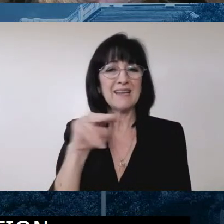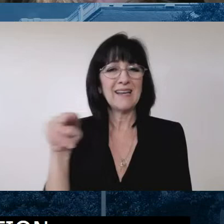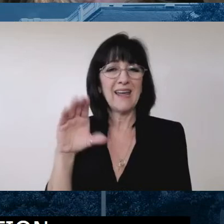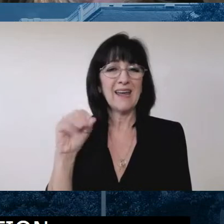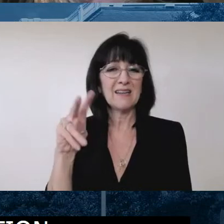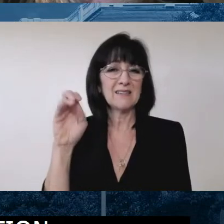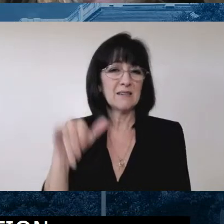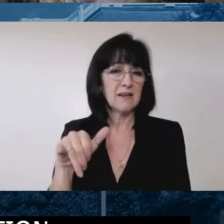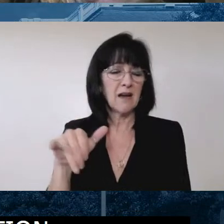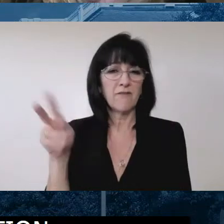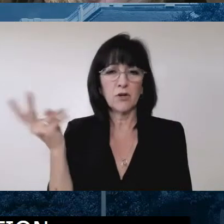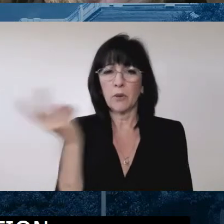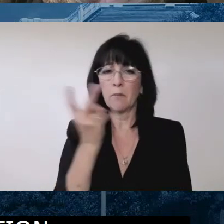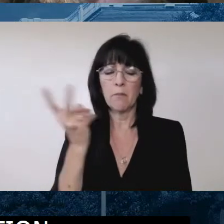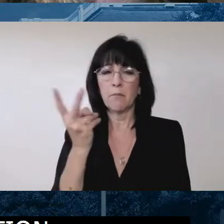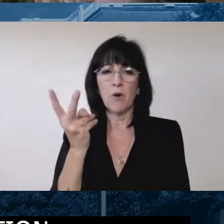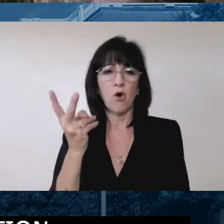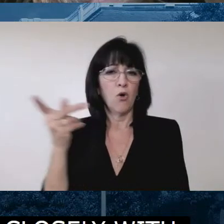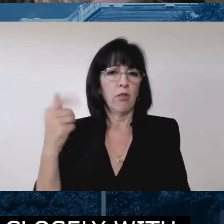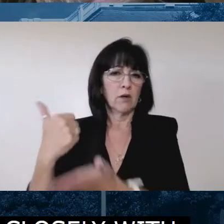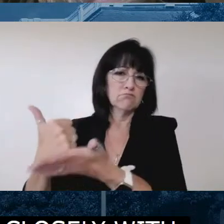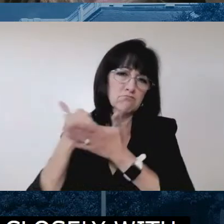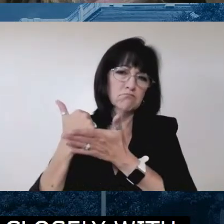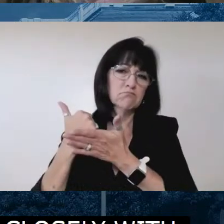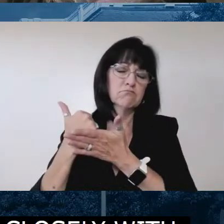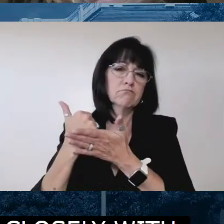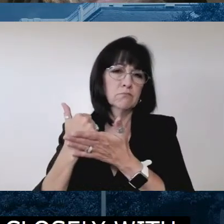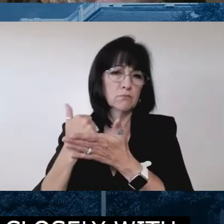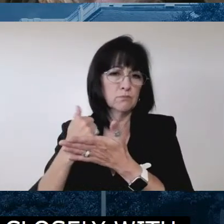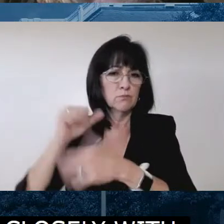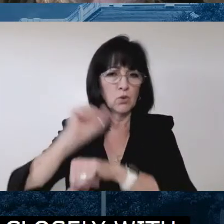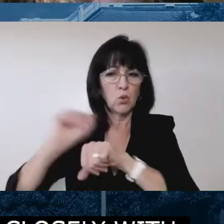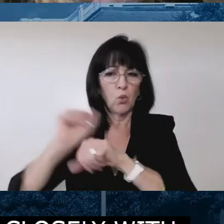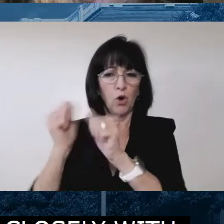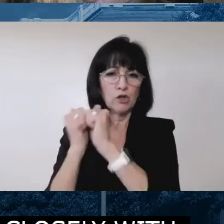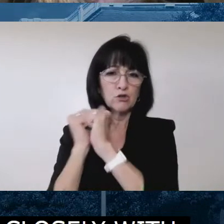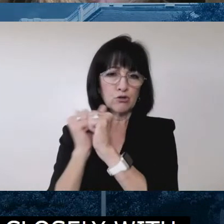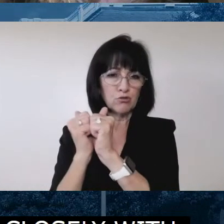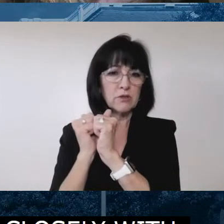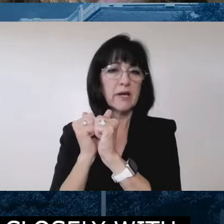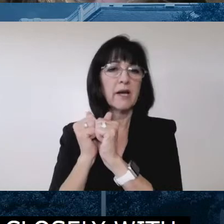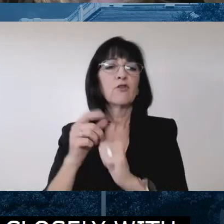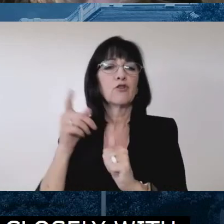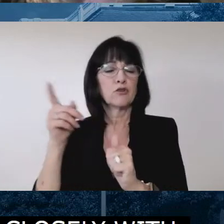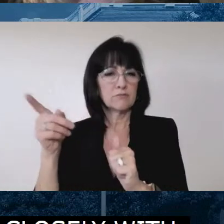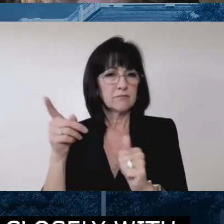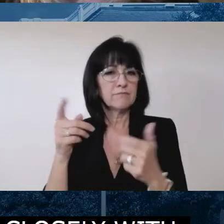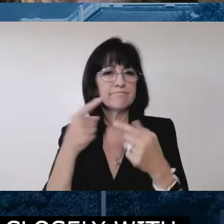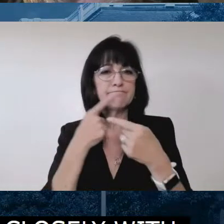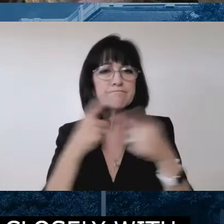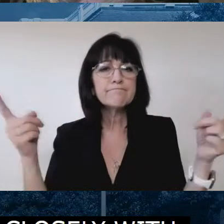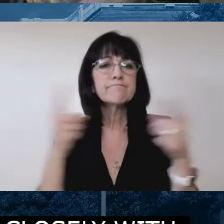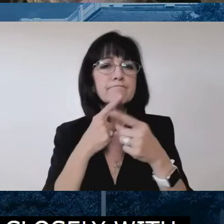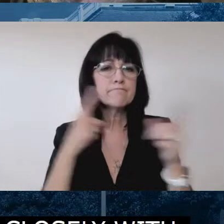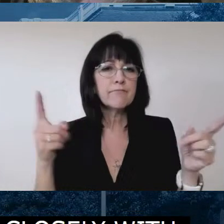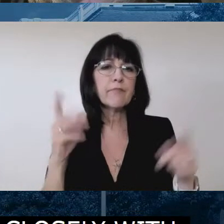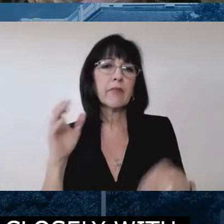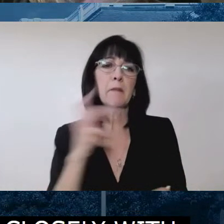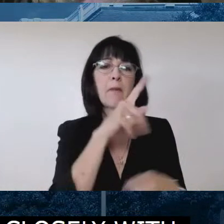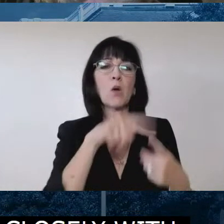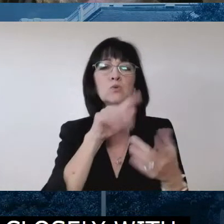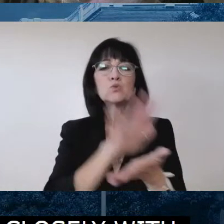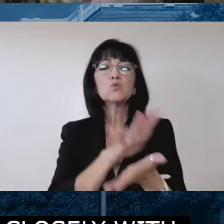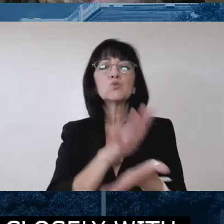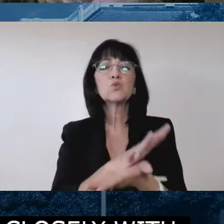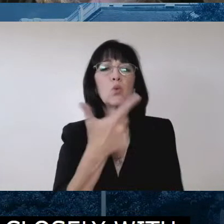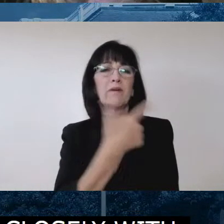us on promoting vaccination, back to school vaccination. There's